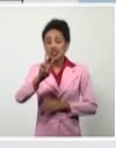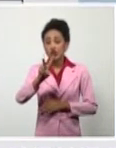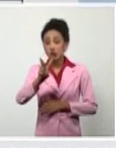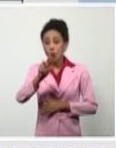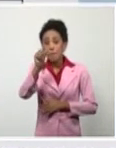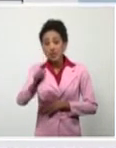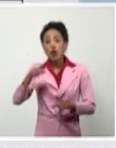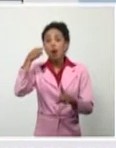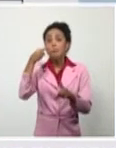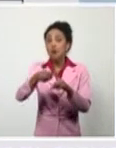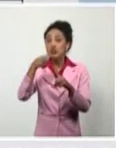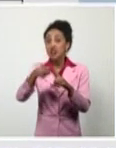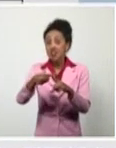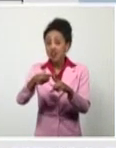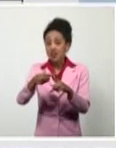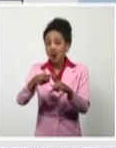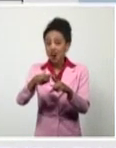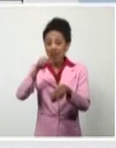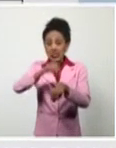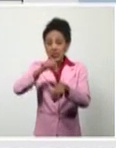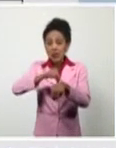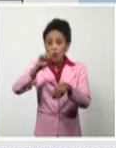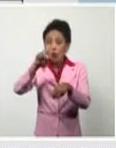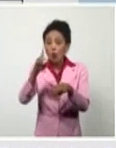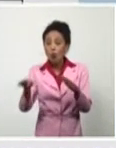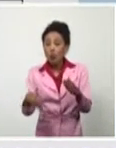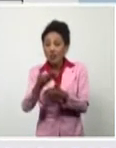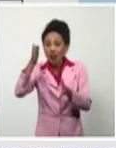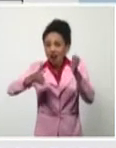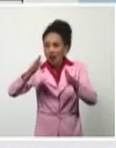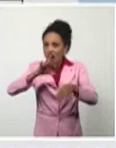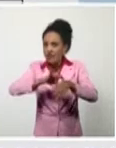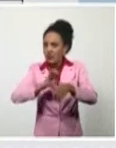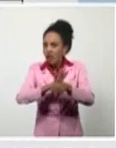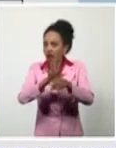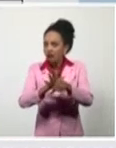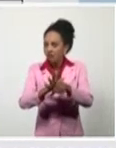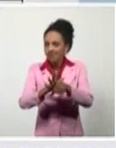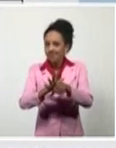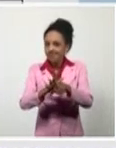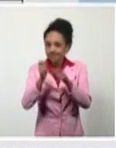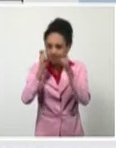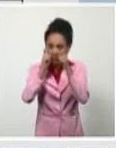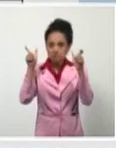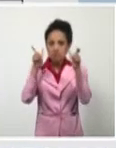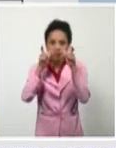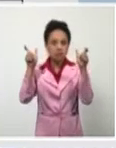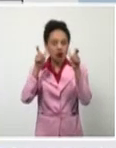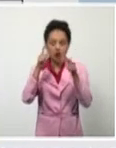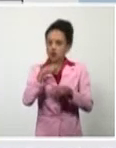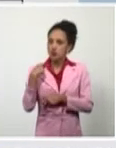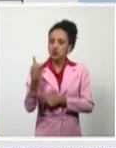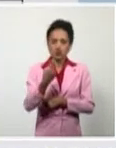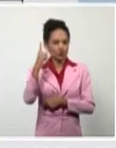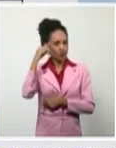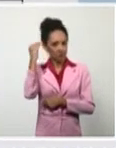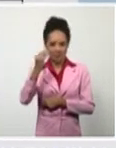192,932 people were diagnosed. And these are numbers we thought would not be occurring at this